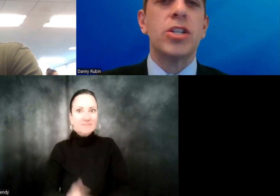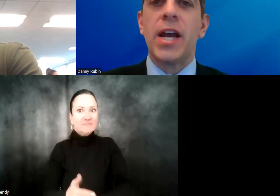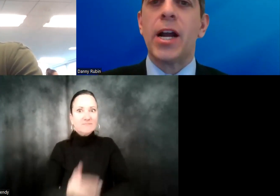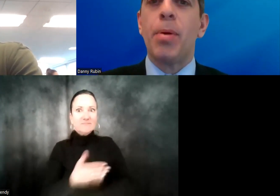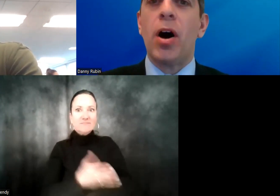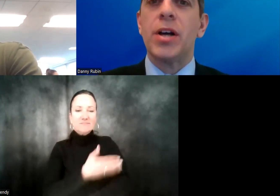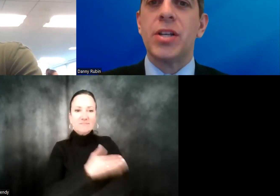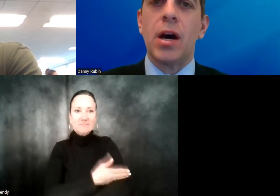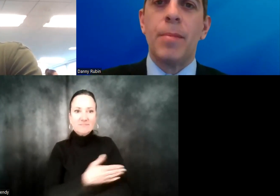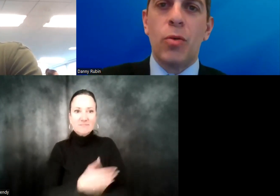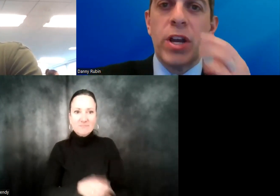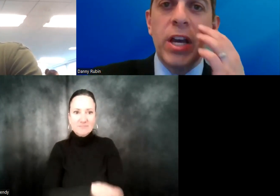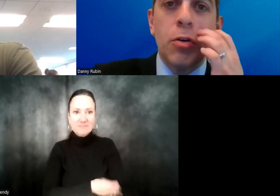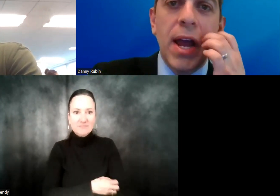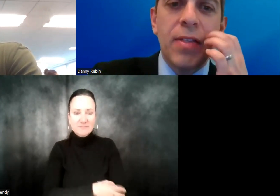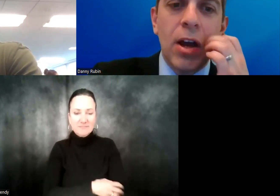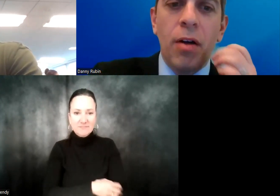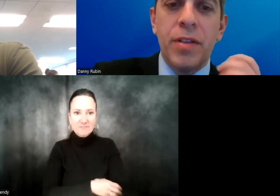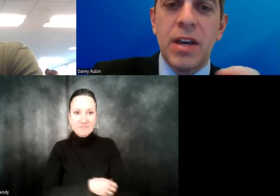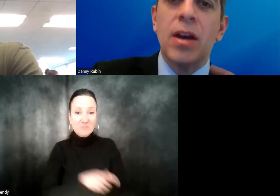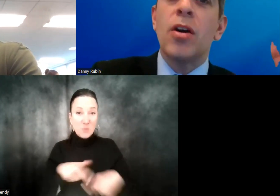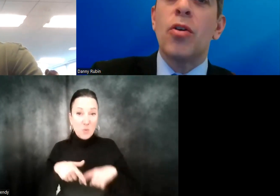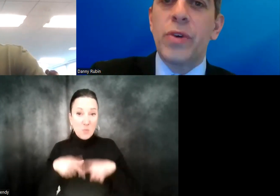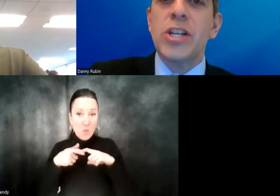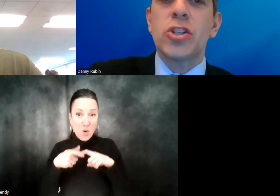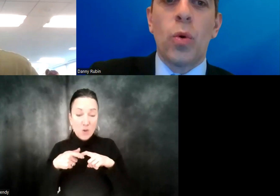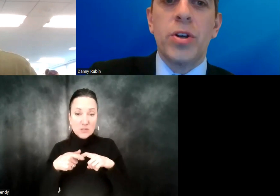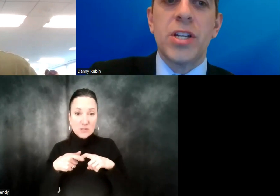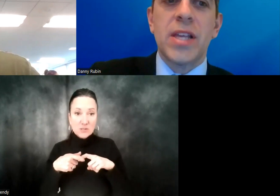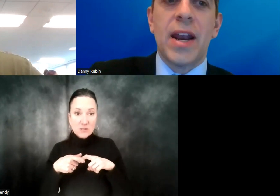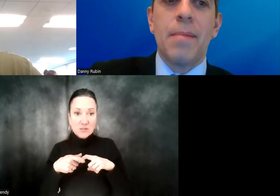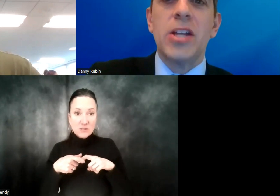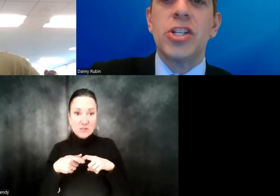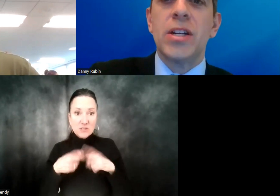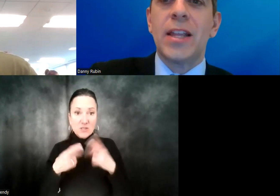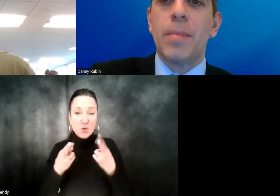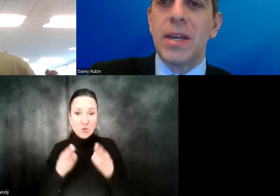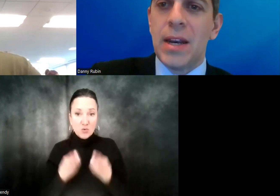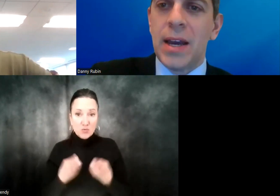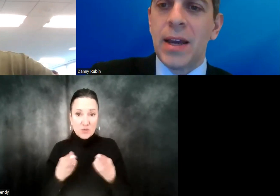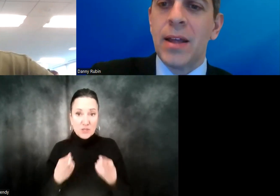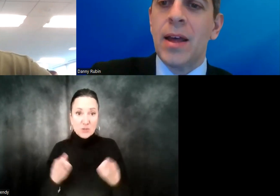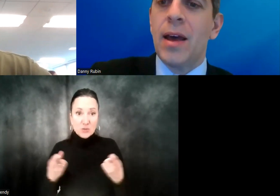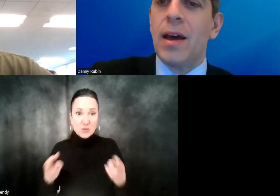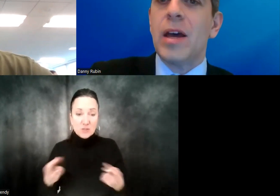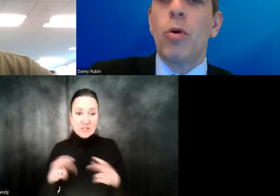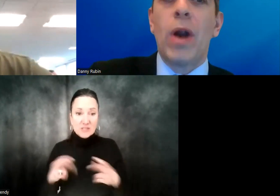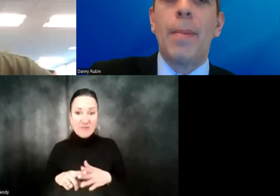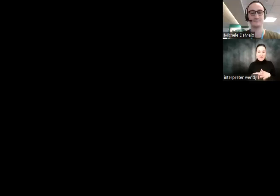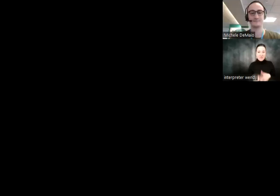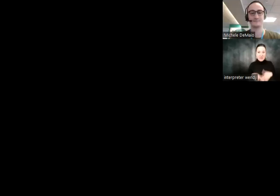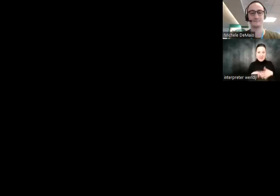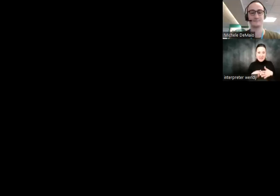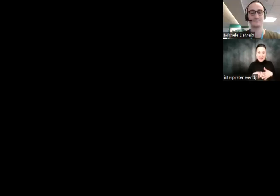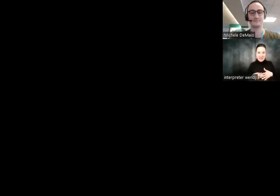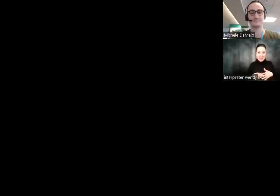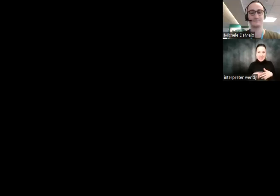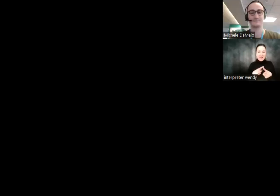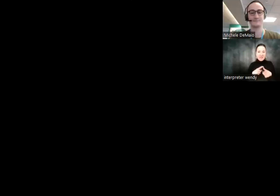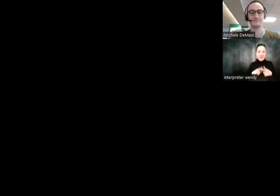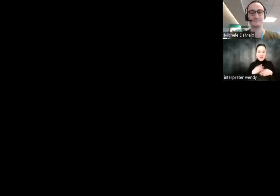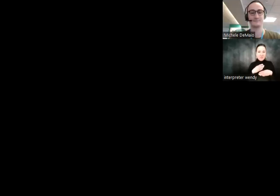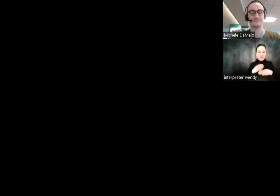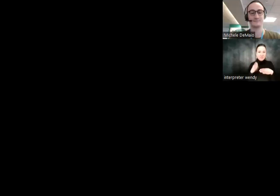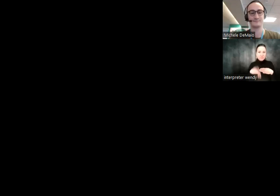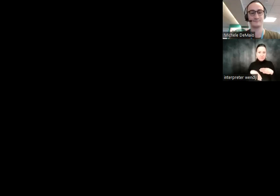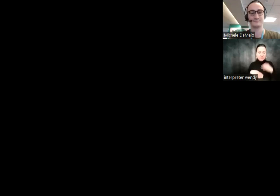I want to just take a pause, and I'm going to reiterate the resources that I mentioned at the beginning, and then we'll wrap up with our special